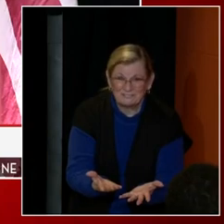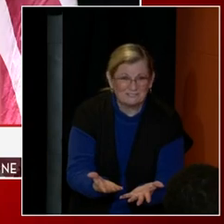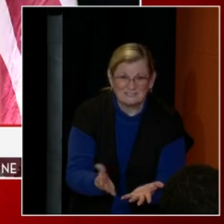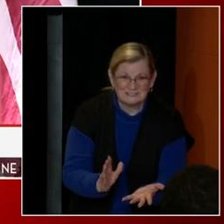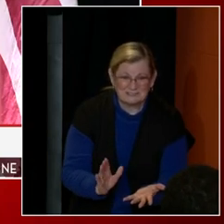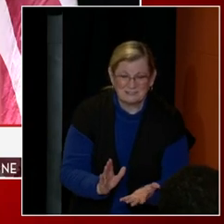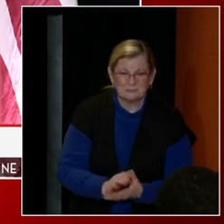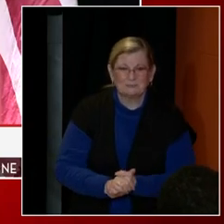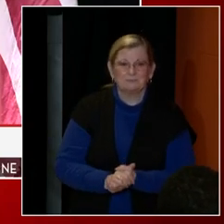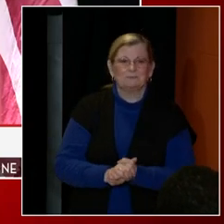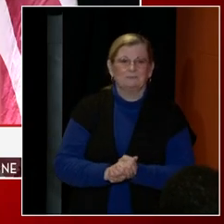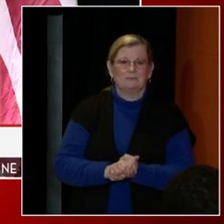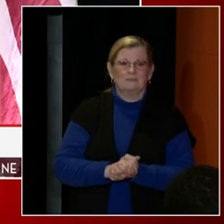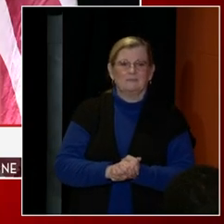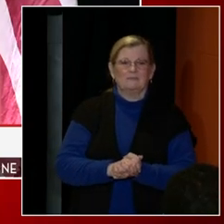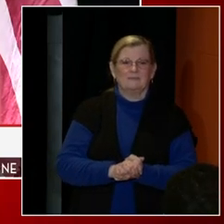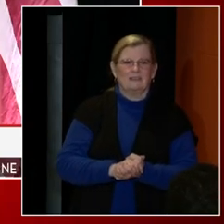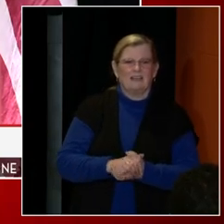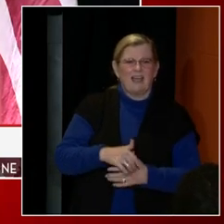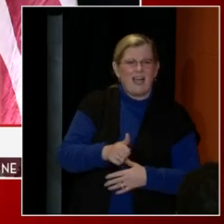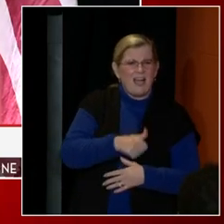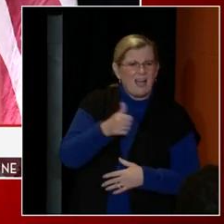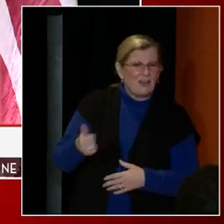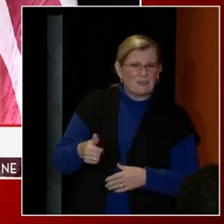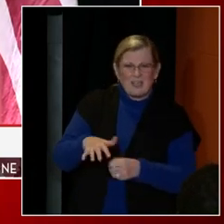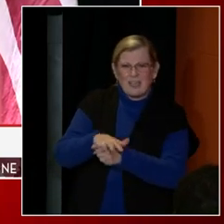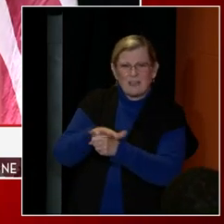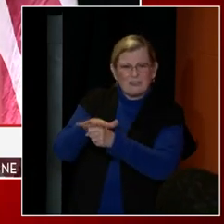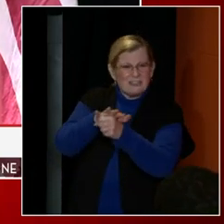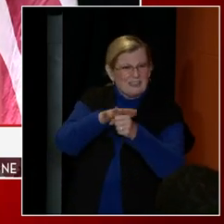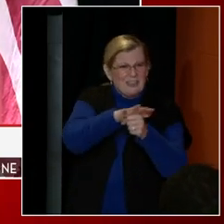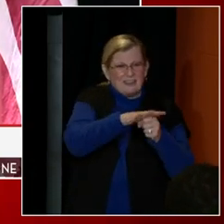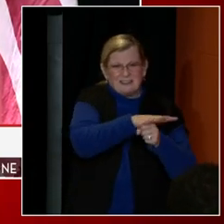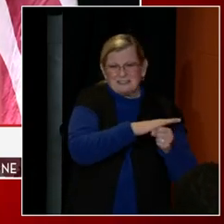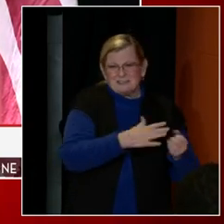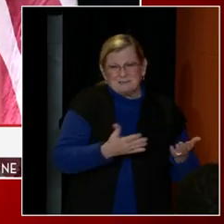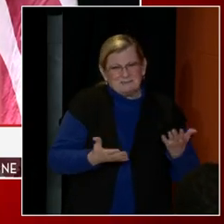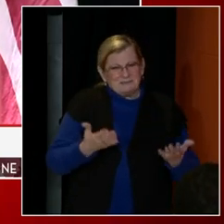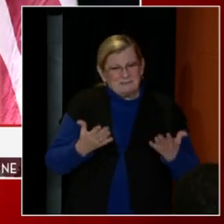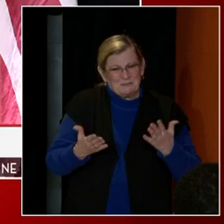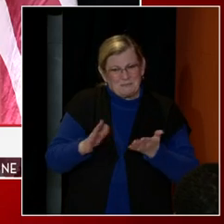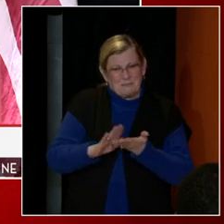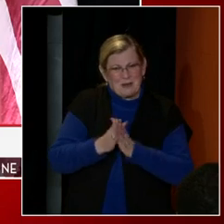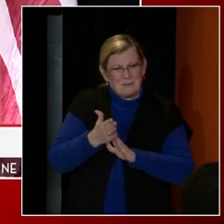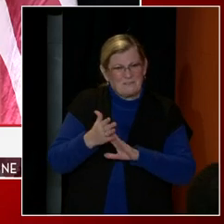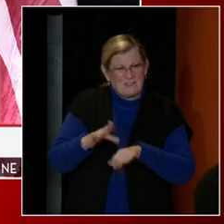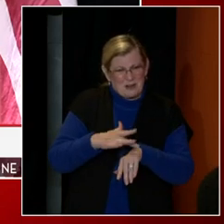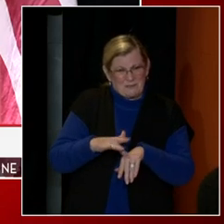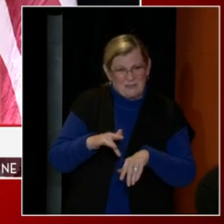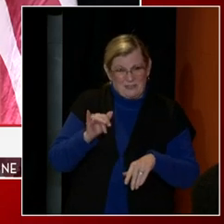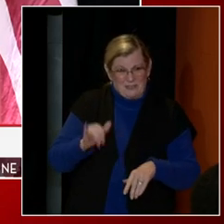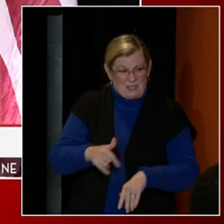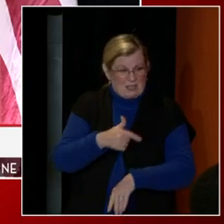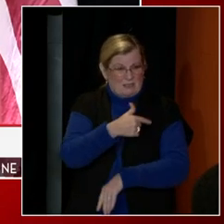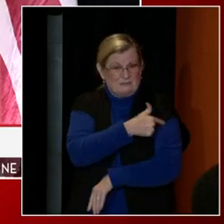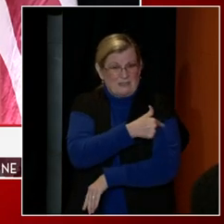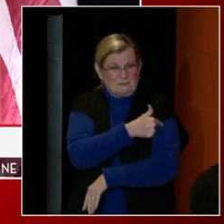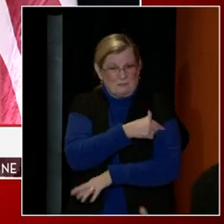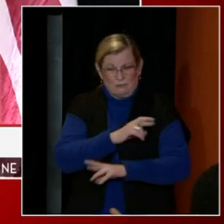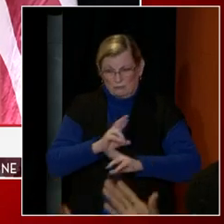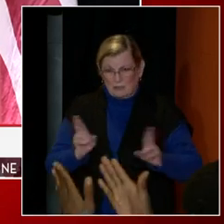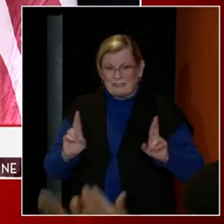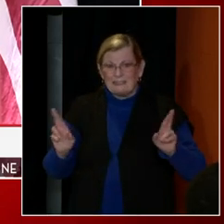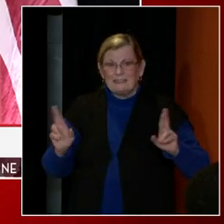other jurisdictions are doing is in the system in which our vaccine numbers become available, there are two columns. One